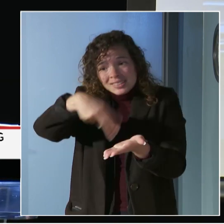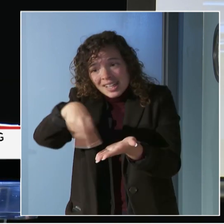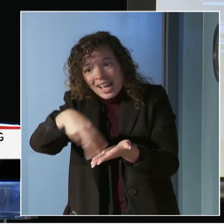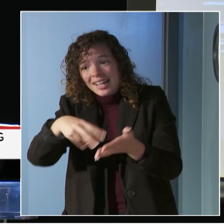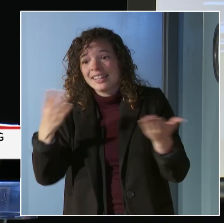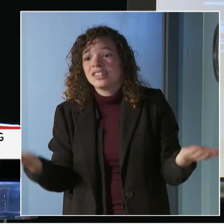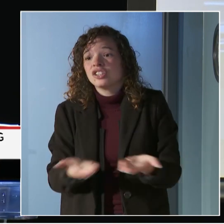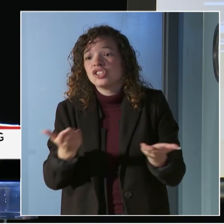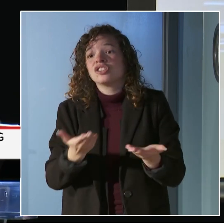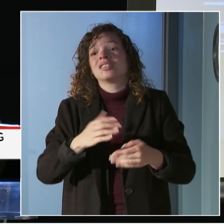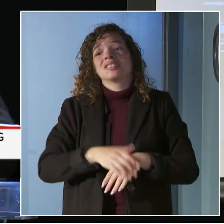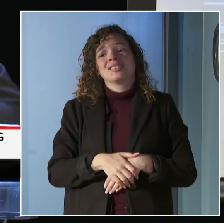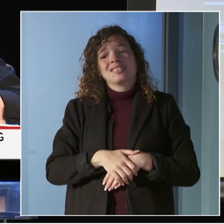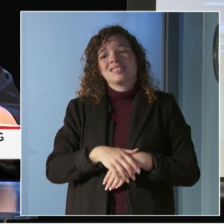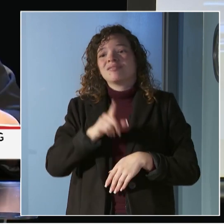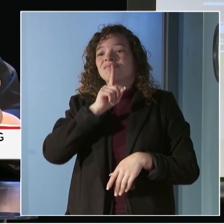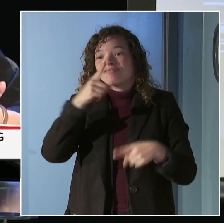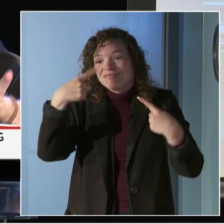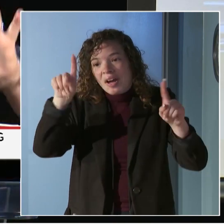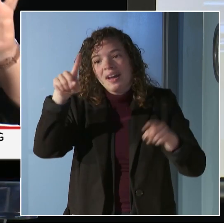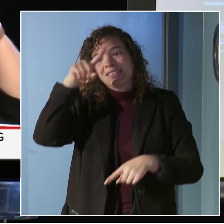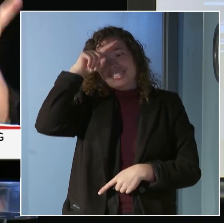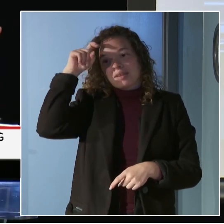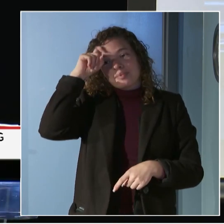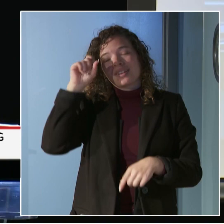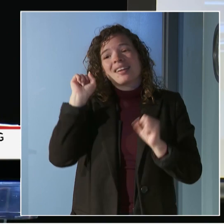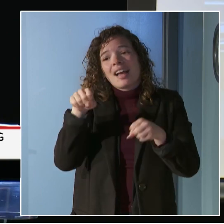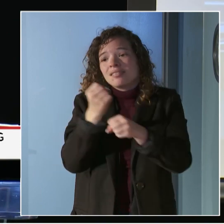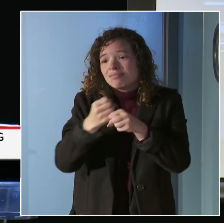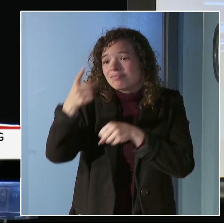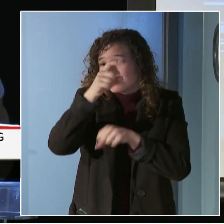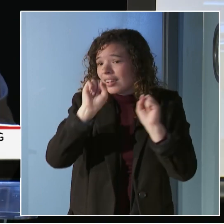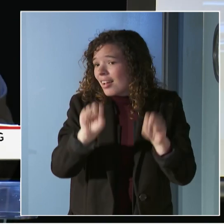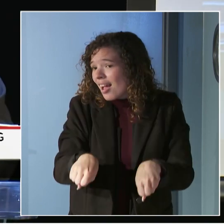So look out. Zoe Harpster is going to...